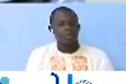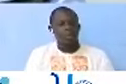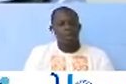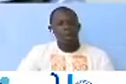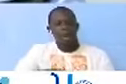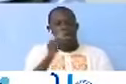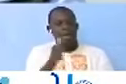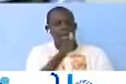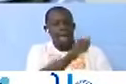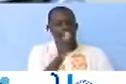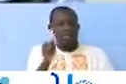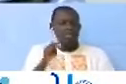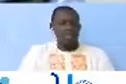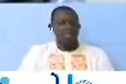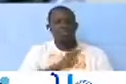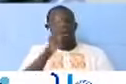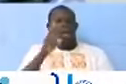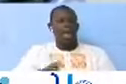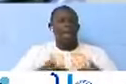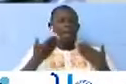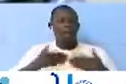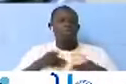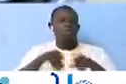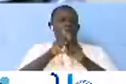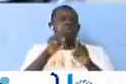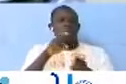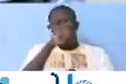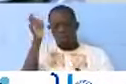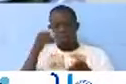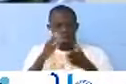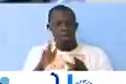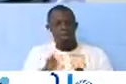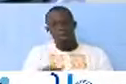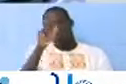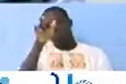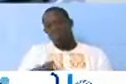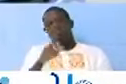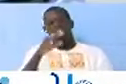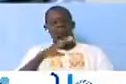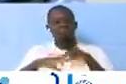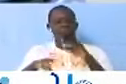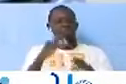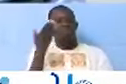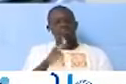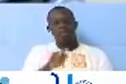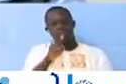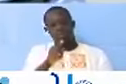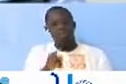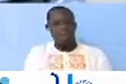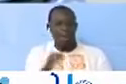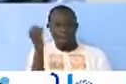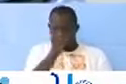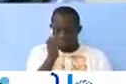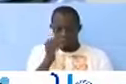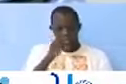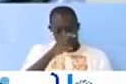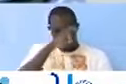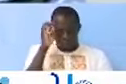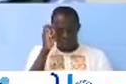and each time they come they are not pleased with the service, that person runs away from you. Because